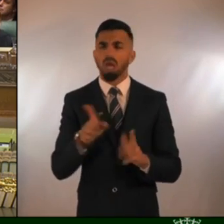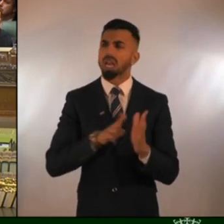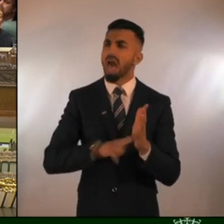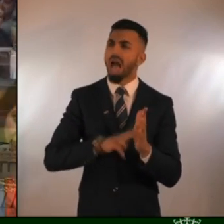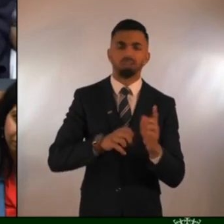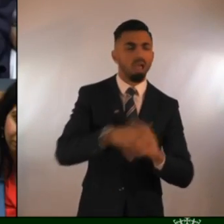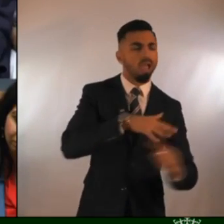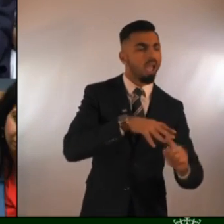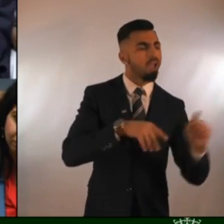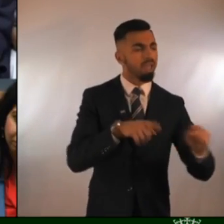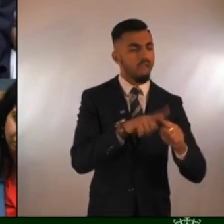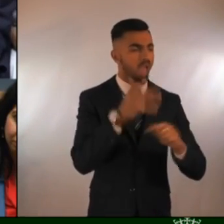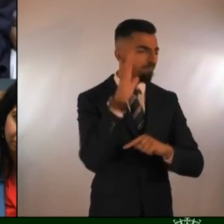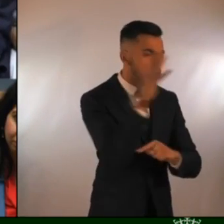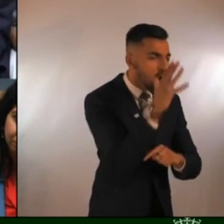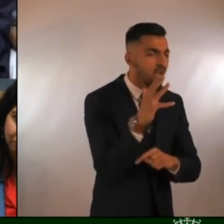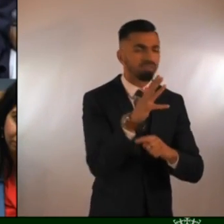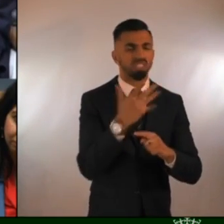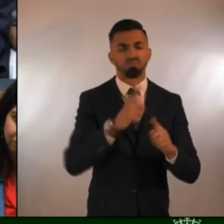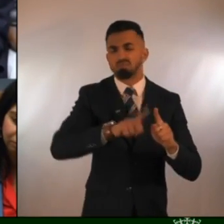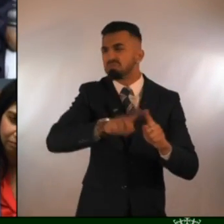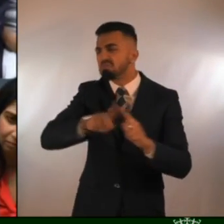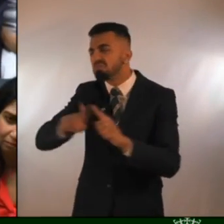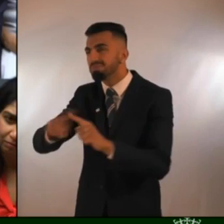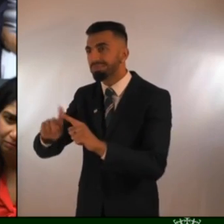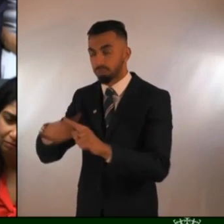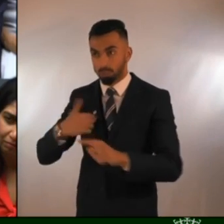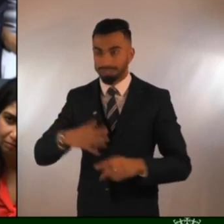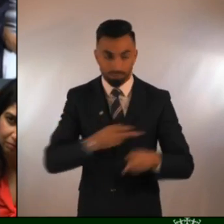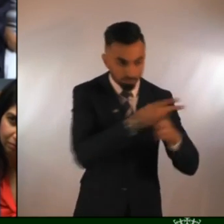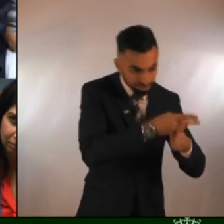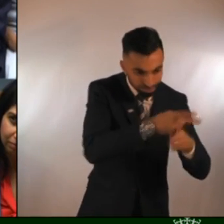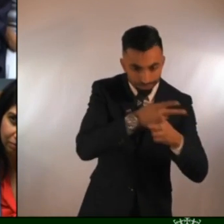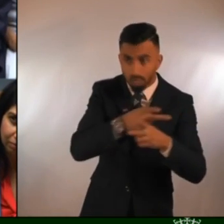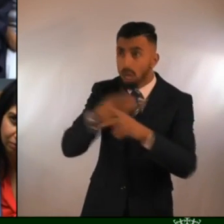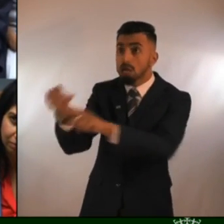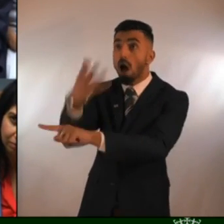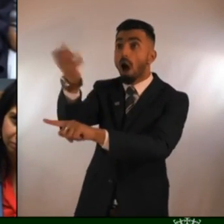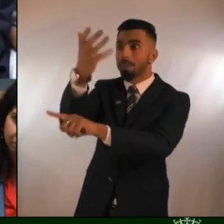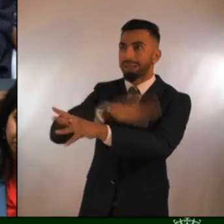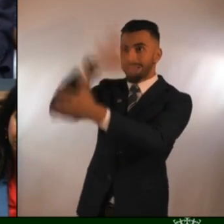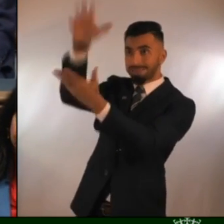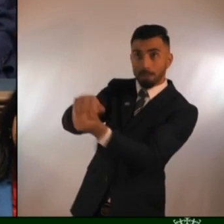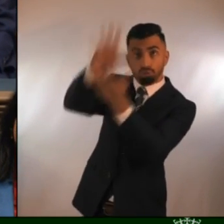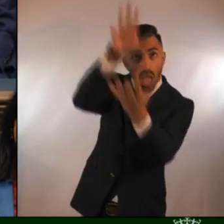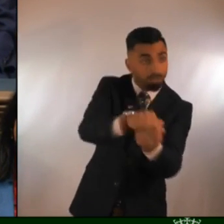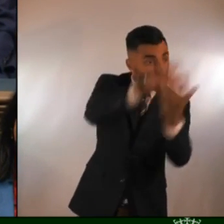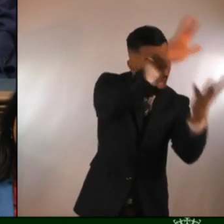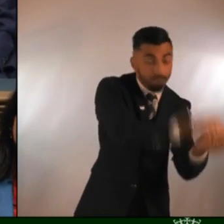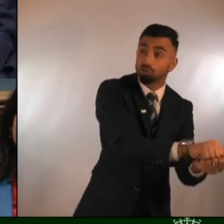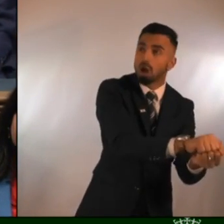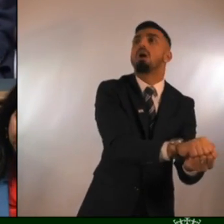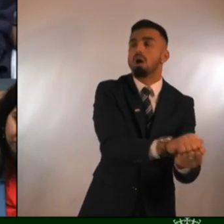protect, restore and expand these wonderful habitats and capture carbon, we will provide £640